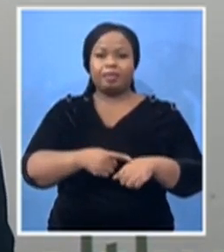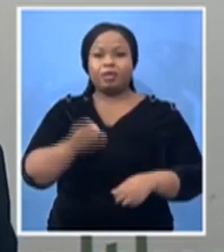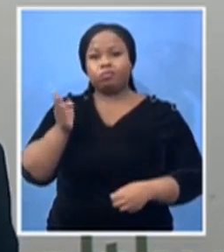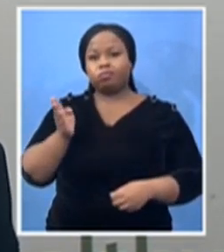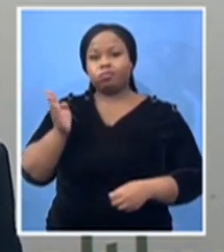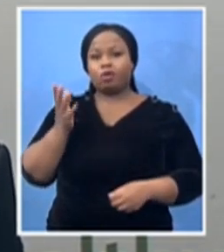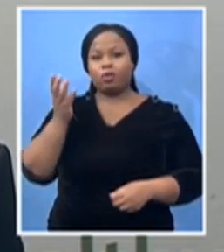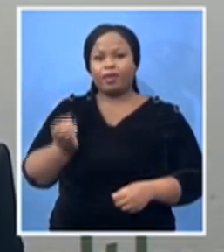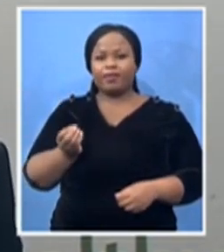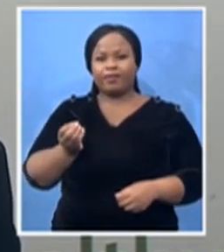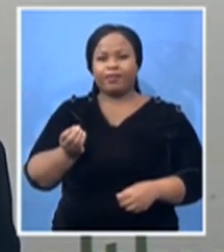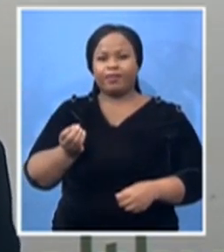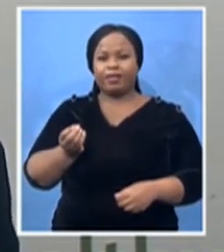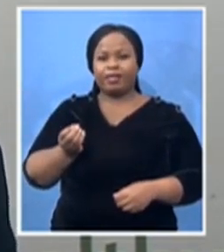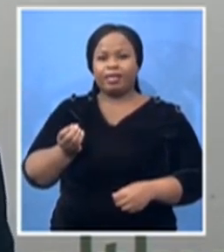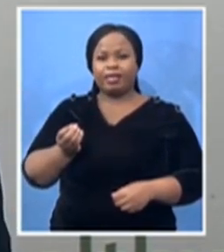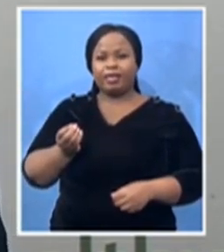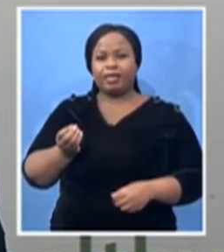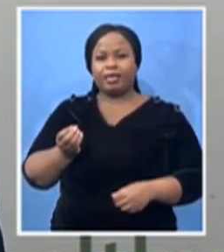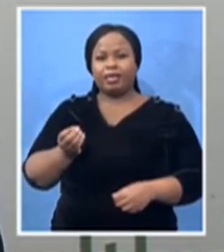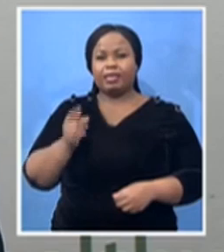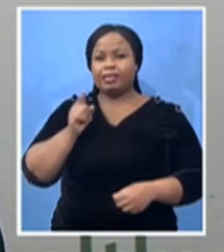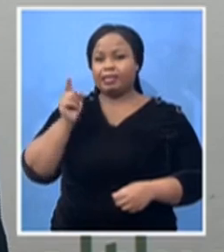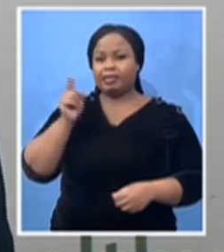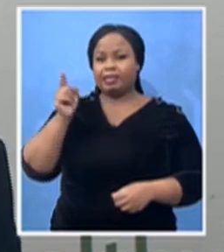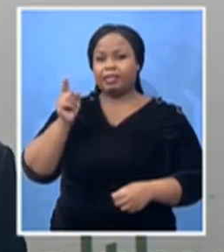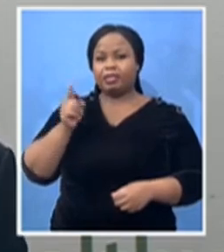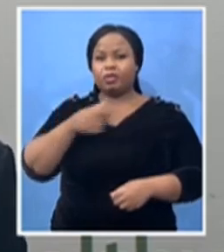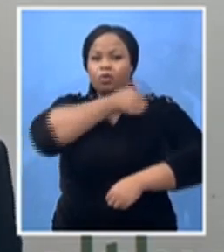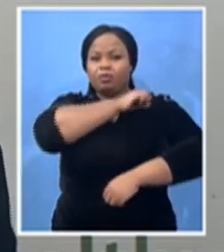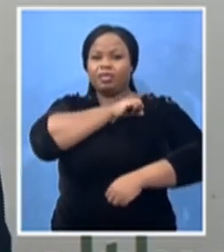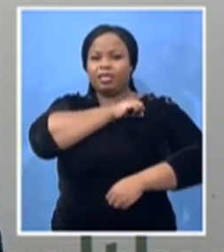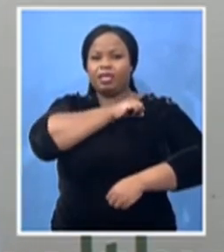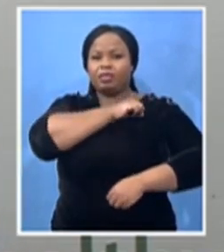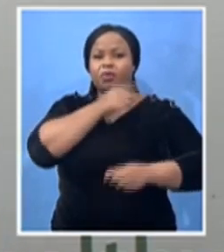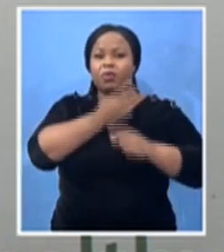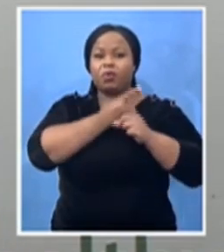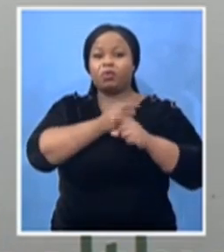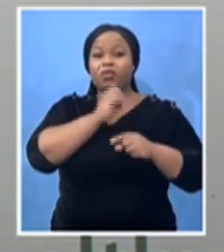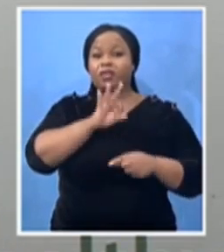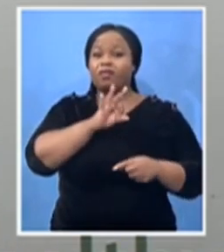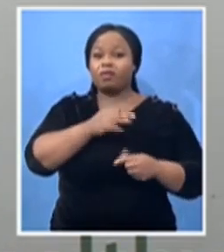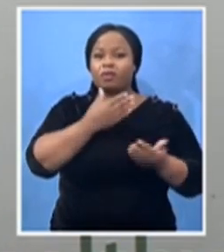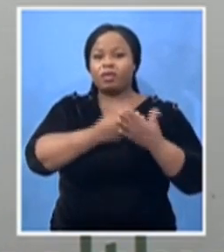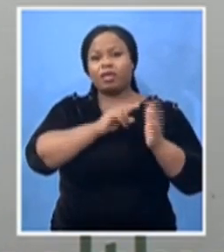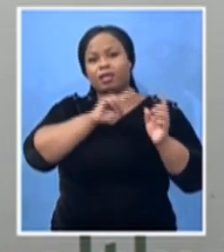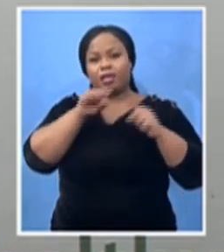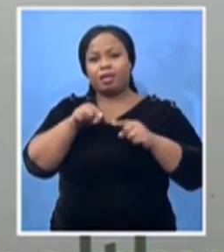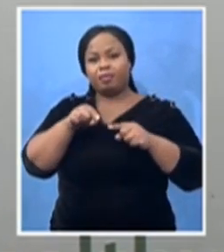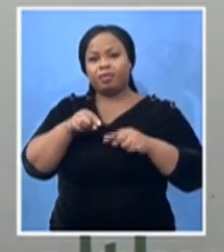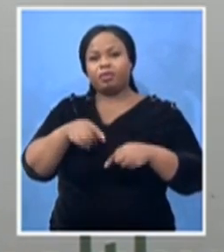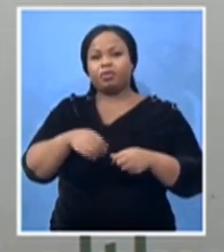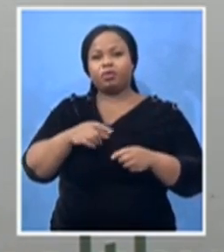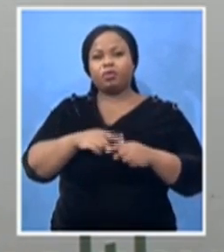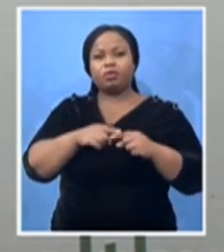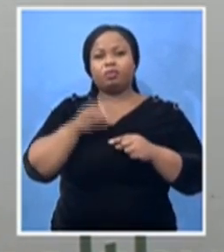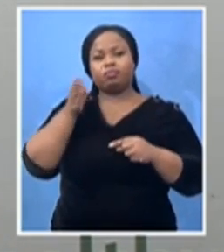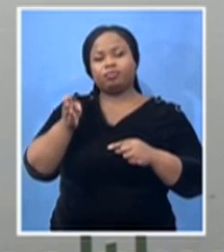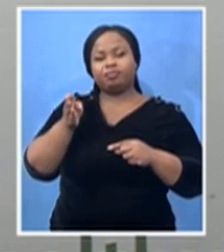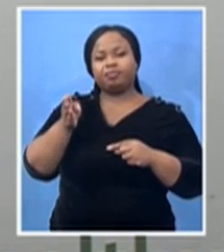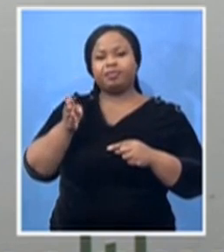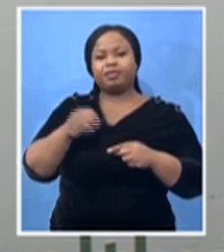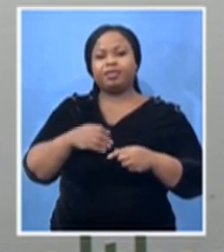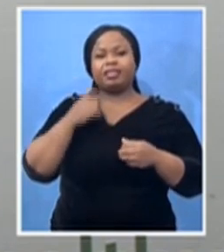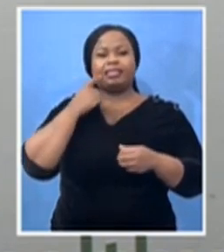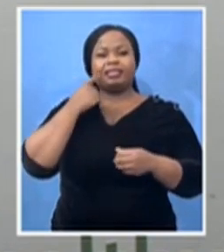in the hospital. So if you can come and land this side, we can be able to actually to accommodate